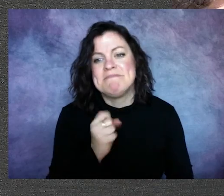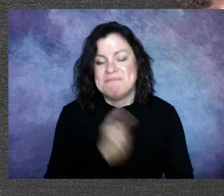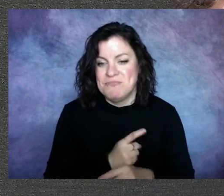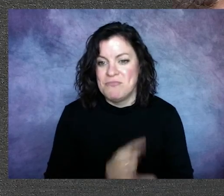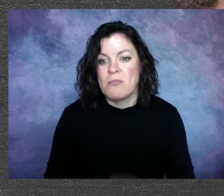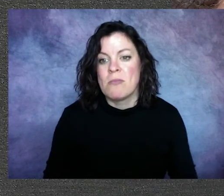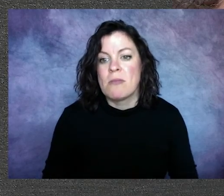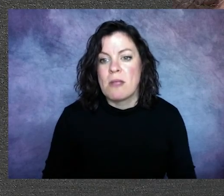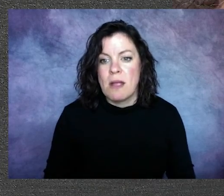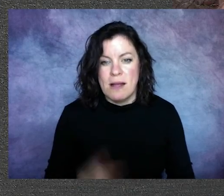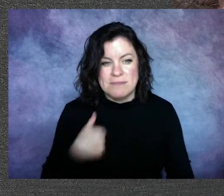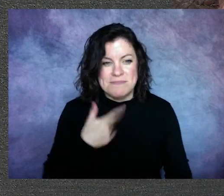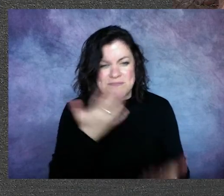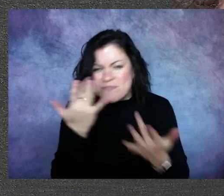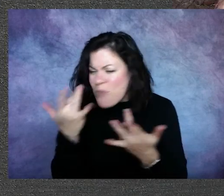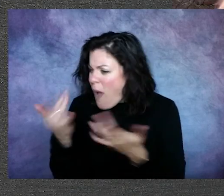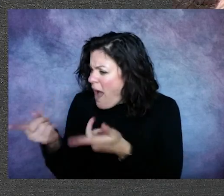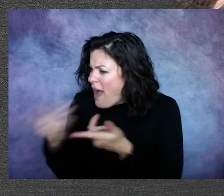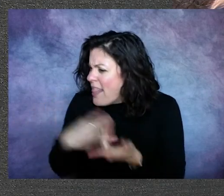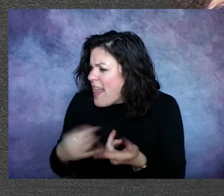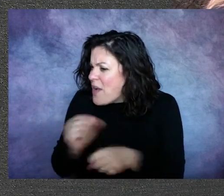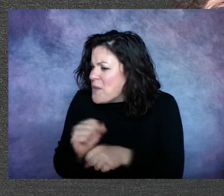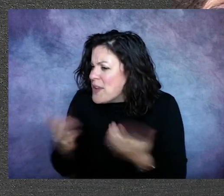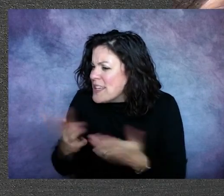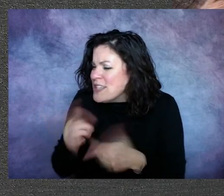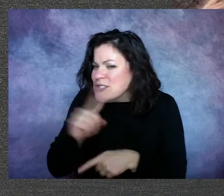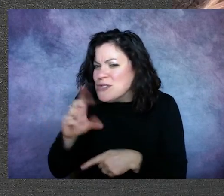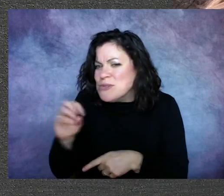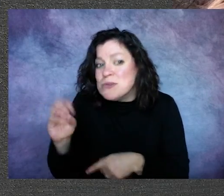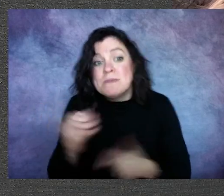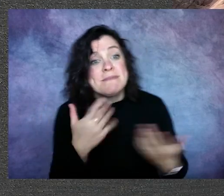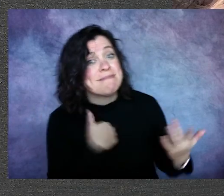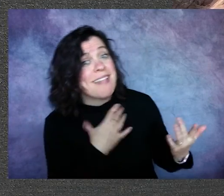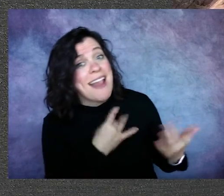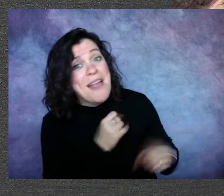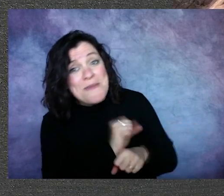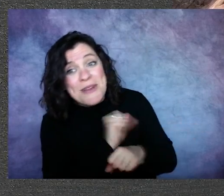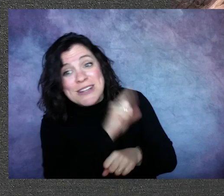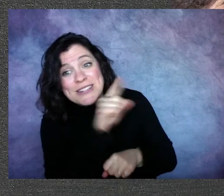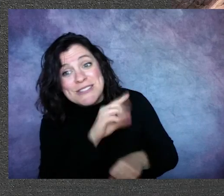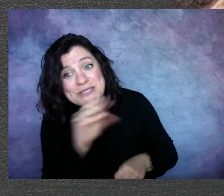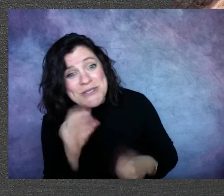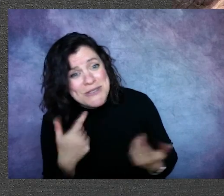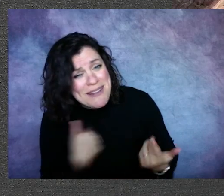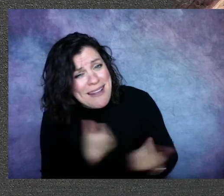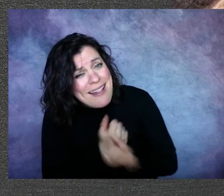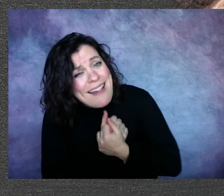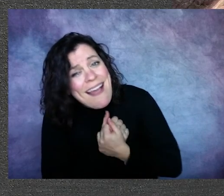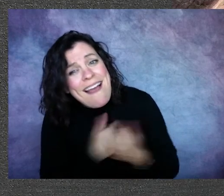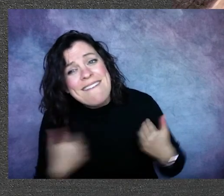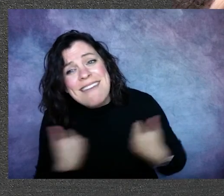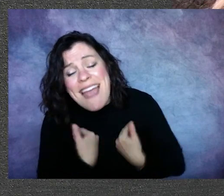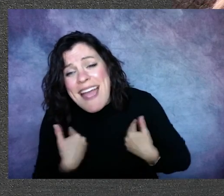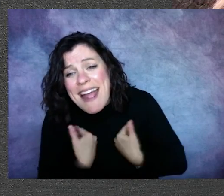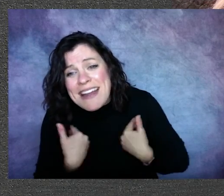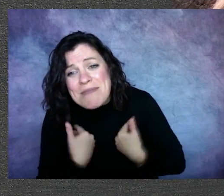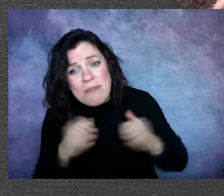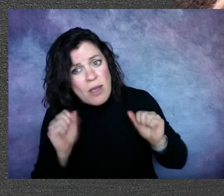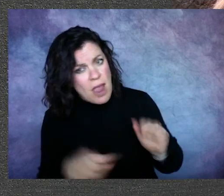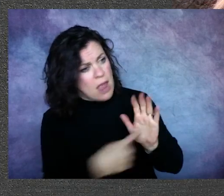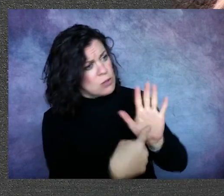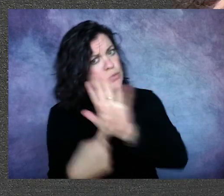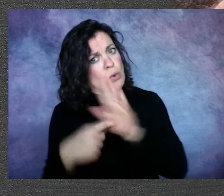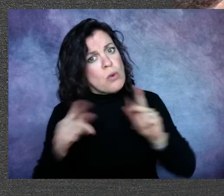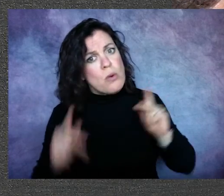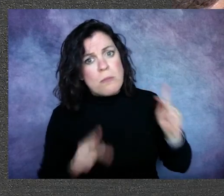like to work at the zoo. I like working at the zoo because A, taking care of animals just like this, and also being able to show people of